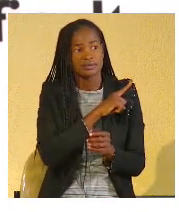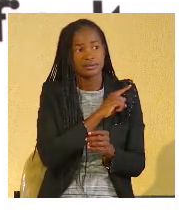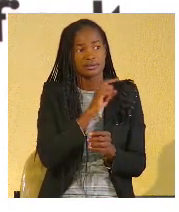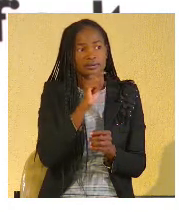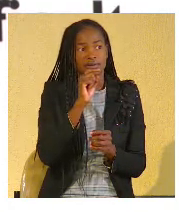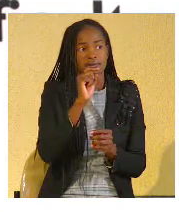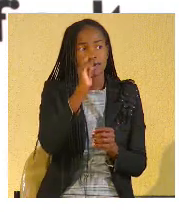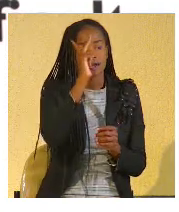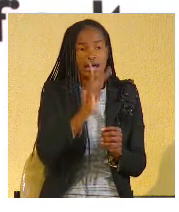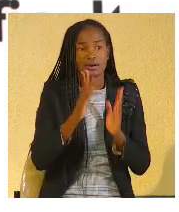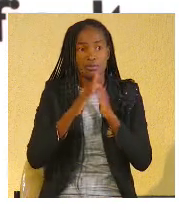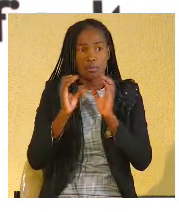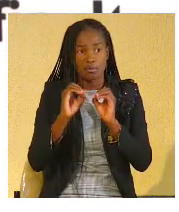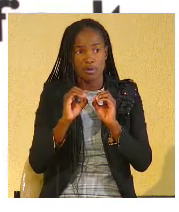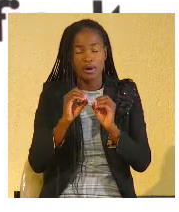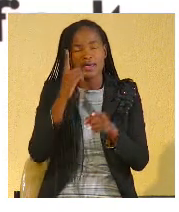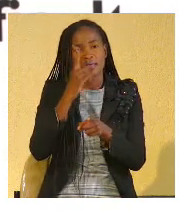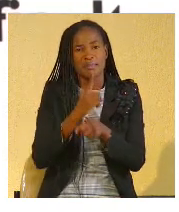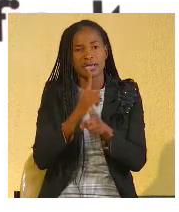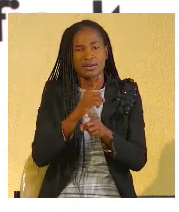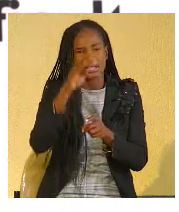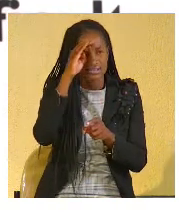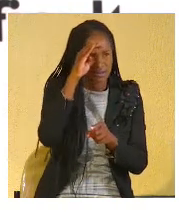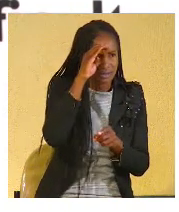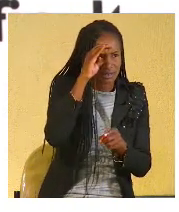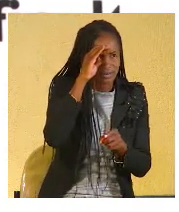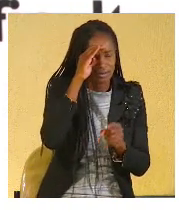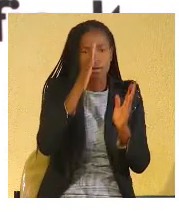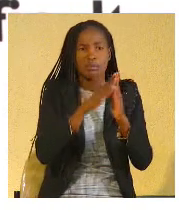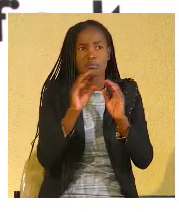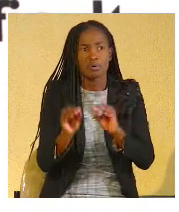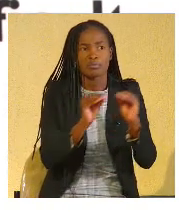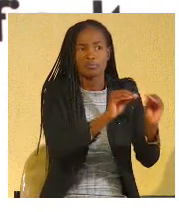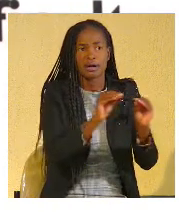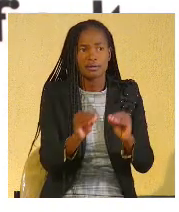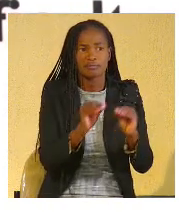people that do not have shelter, government is trying to provide shelter for them.